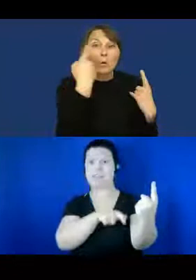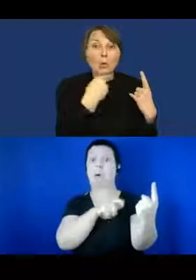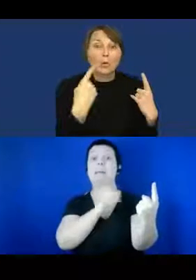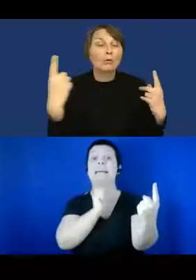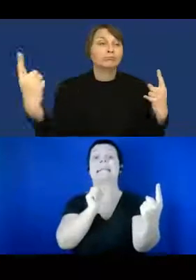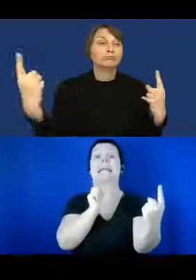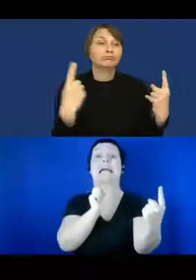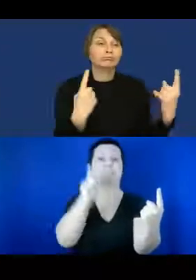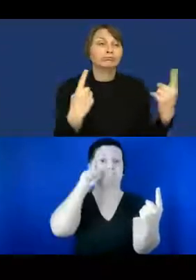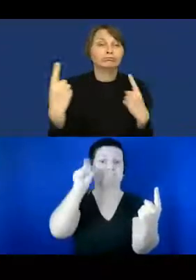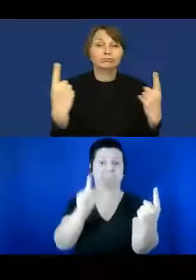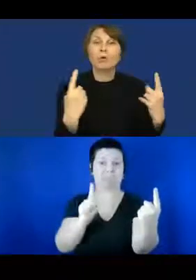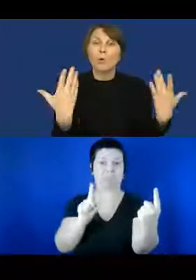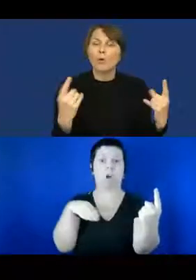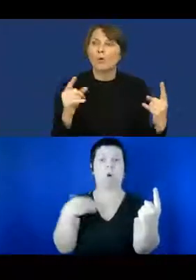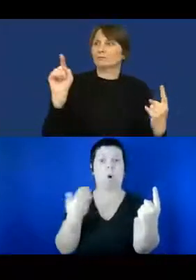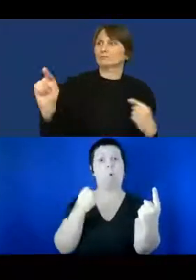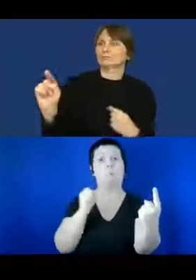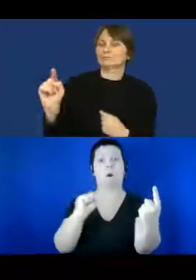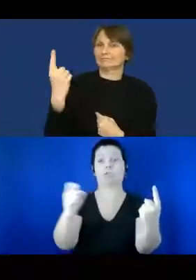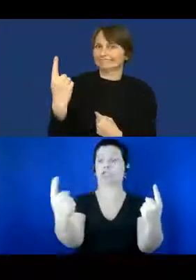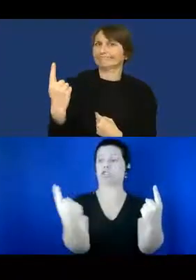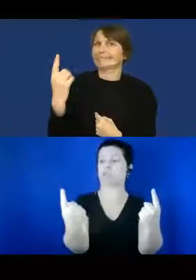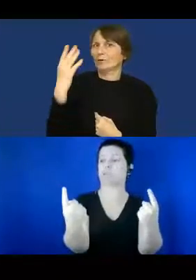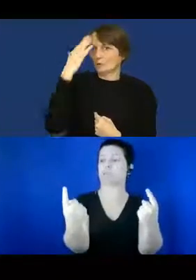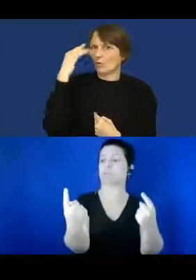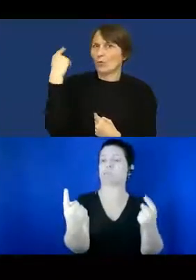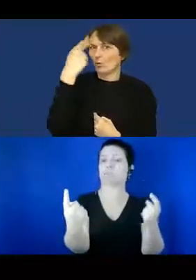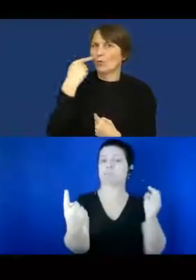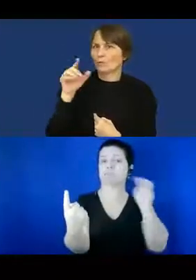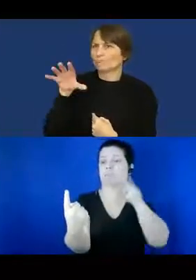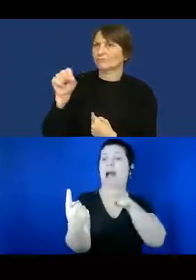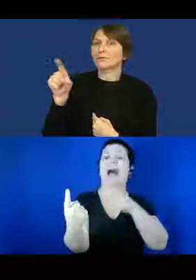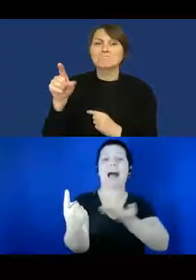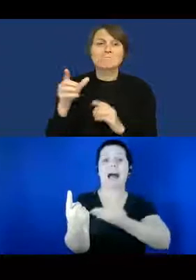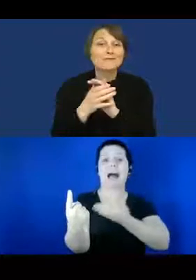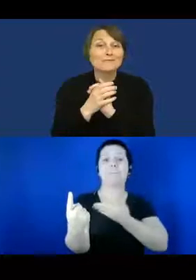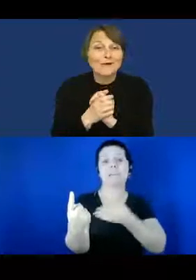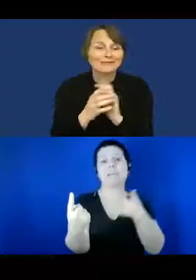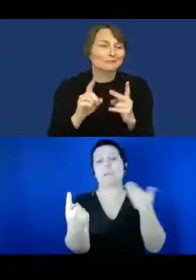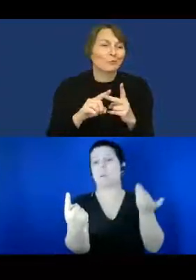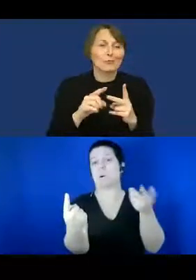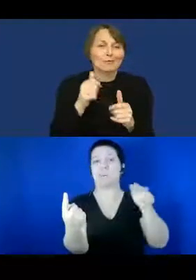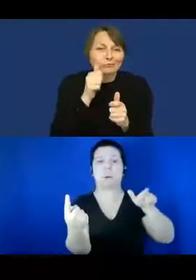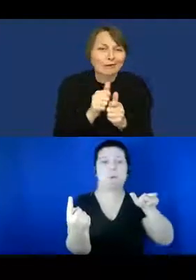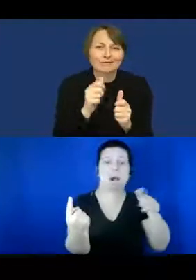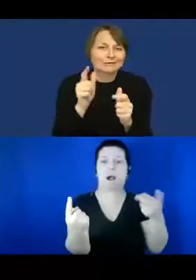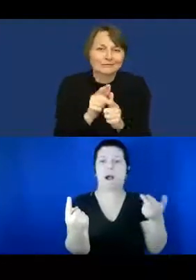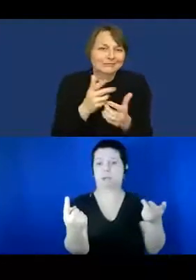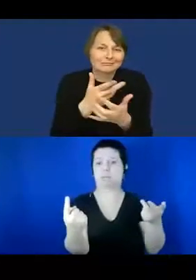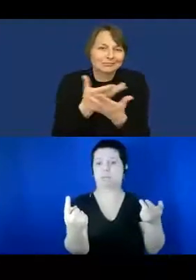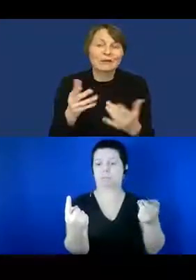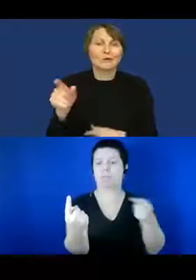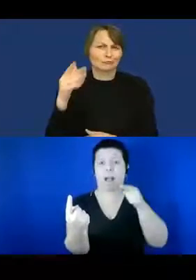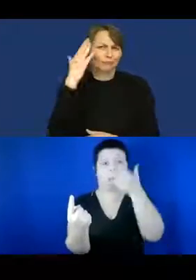is. Or it may be the case that actually here is your friend or your brother or your sister, somebody who is known. And